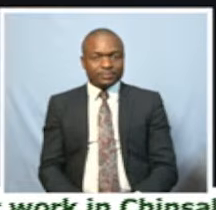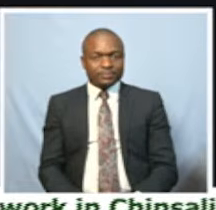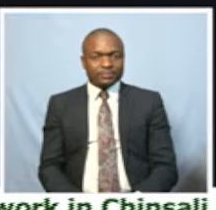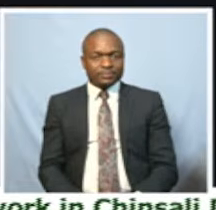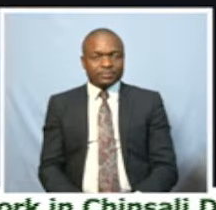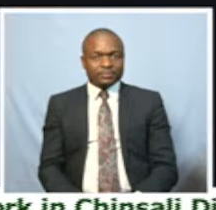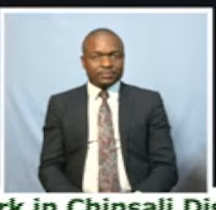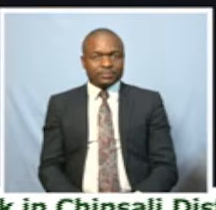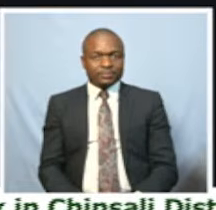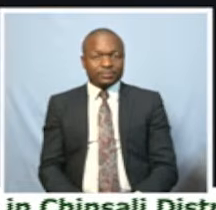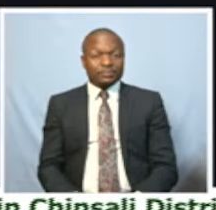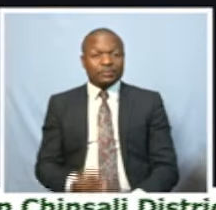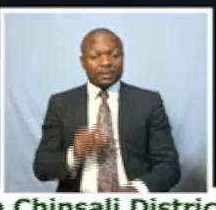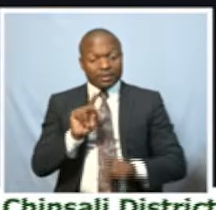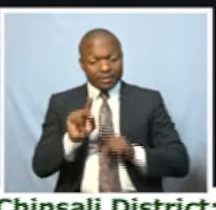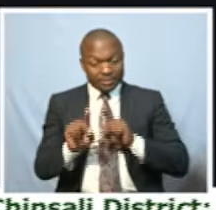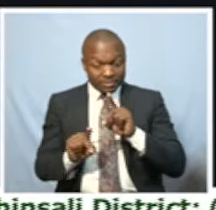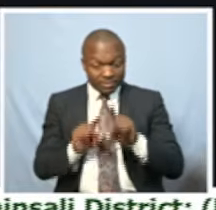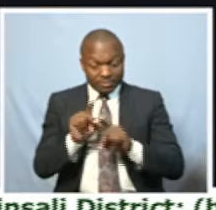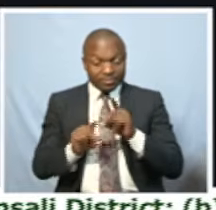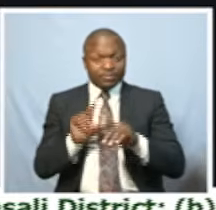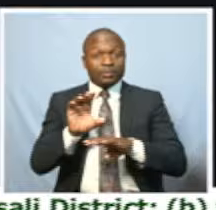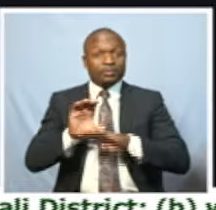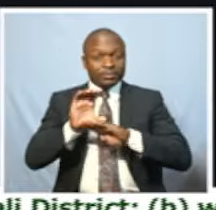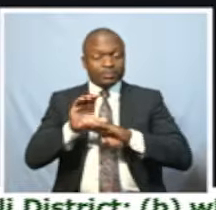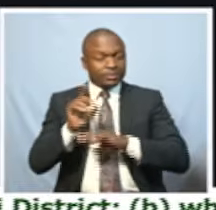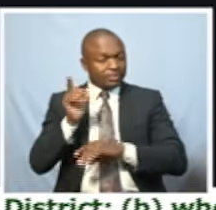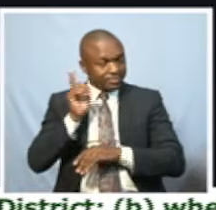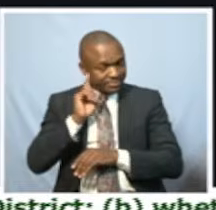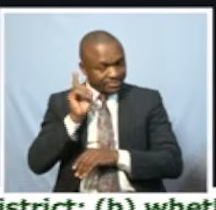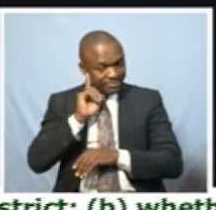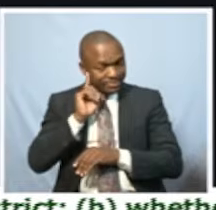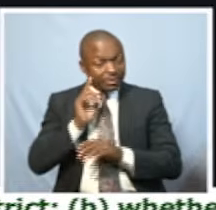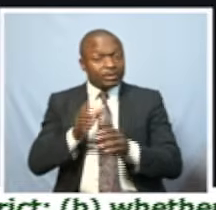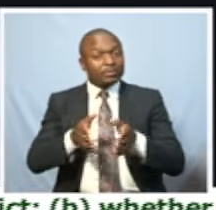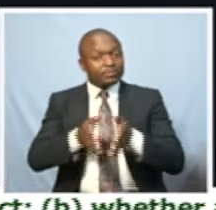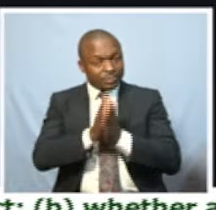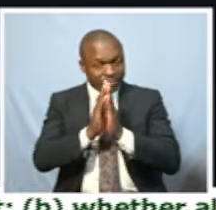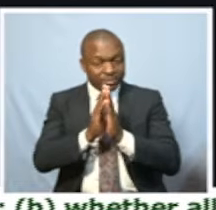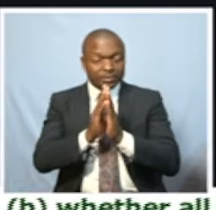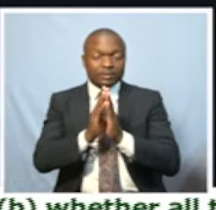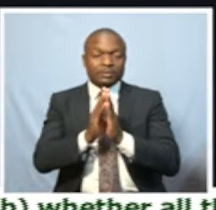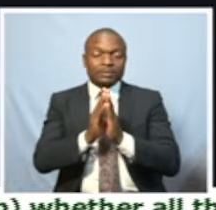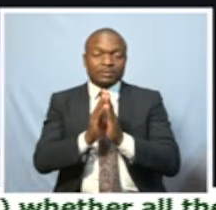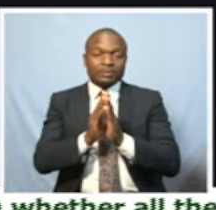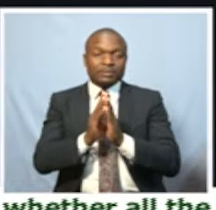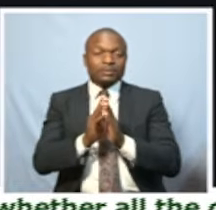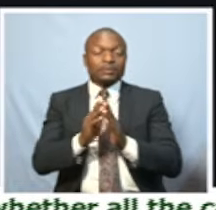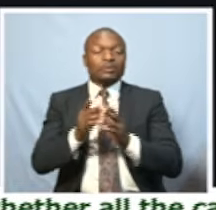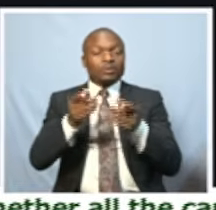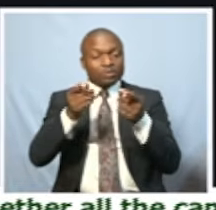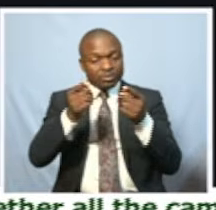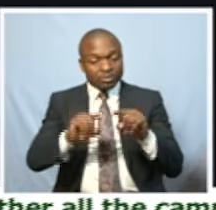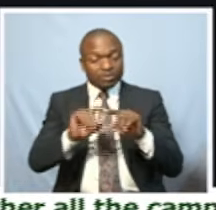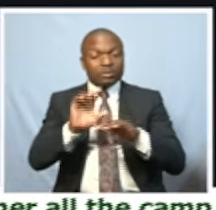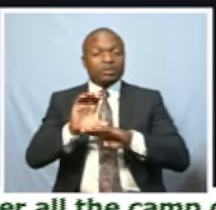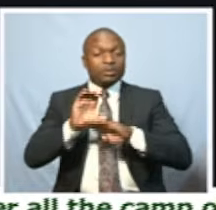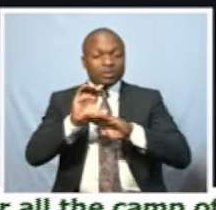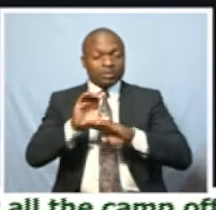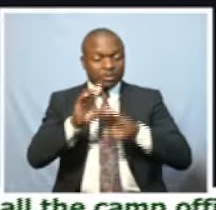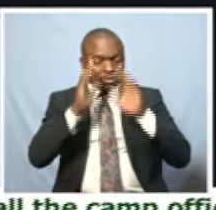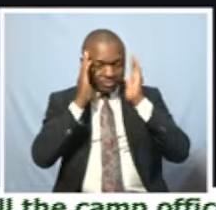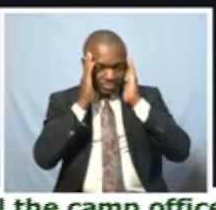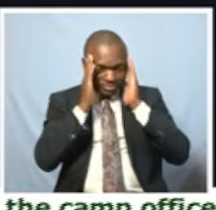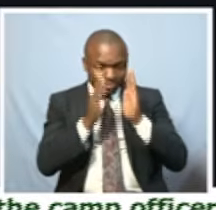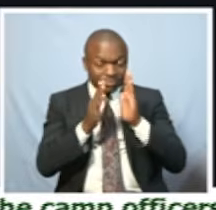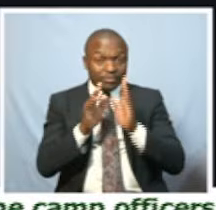And the people of Chilubi have heard about it, and I think they have been asking around as to when Chilubi will be attended